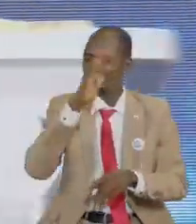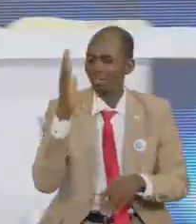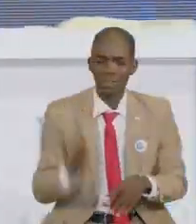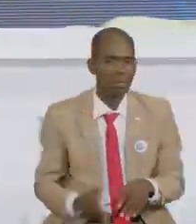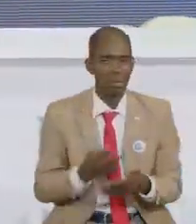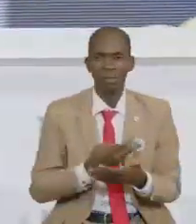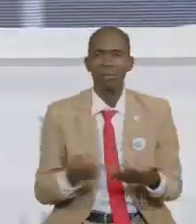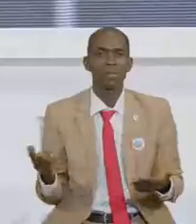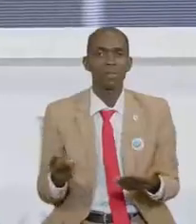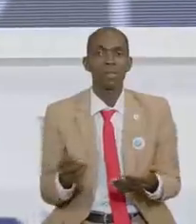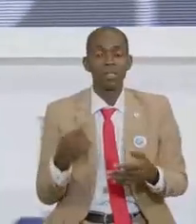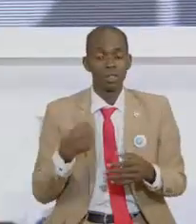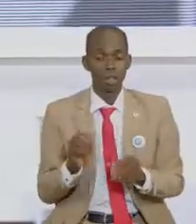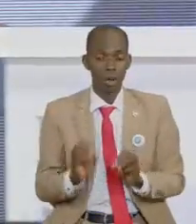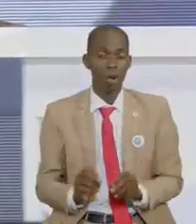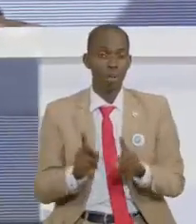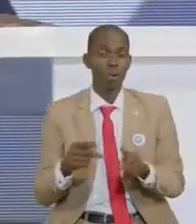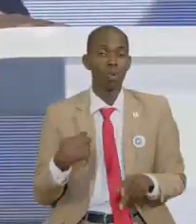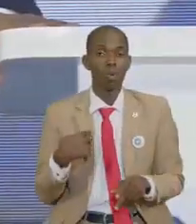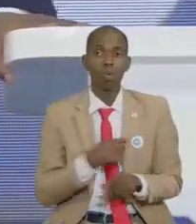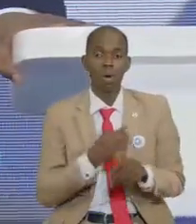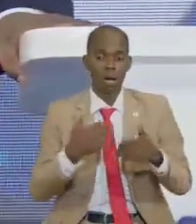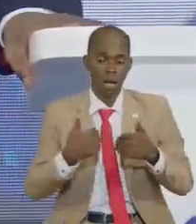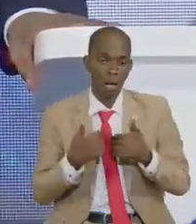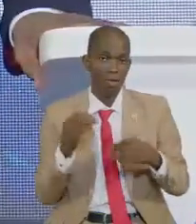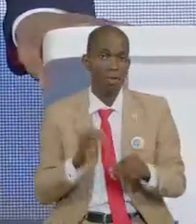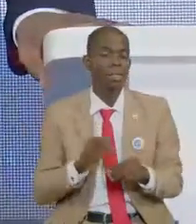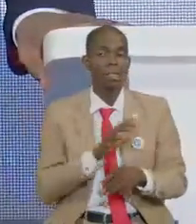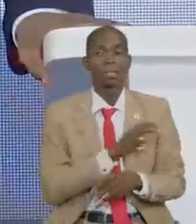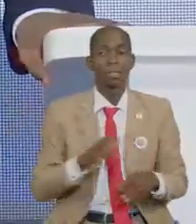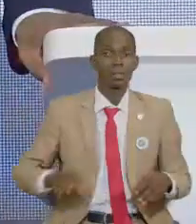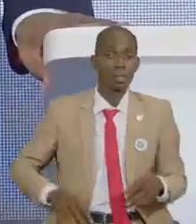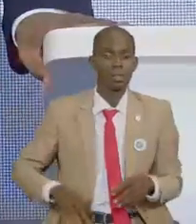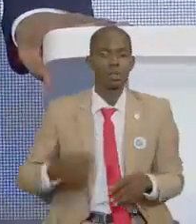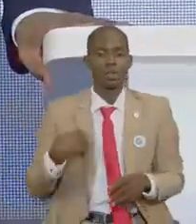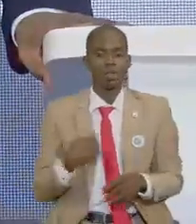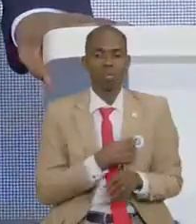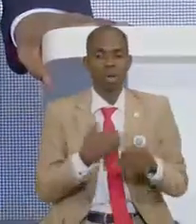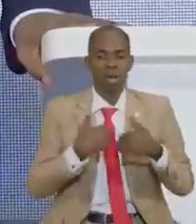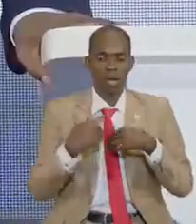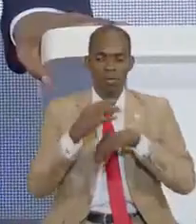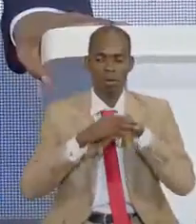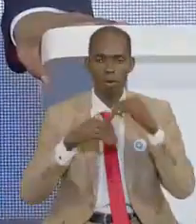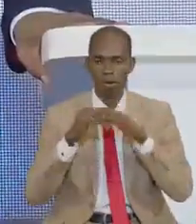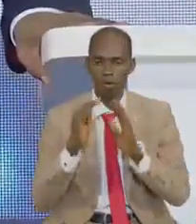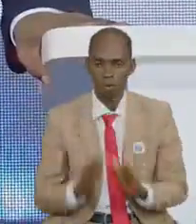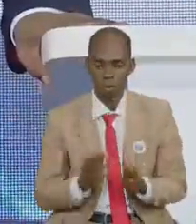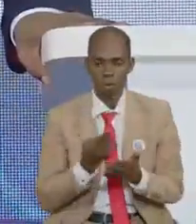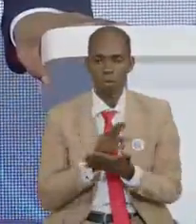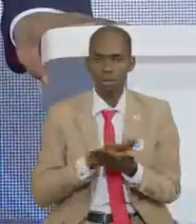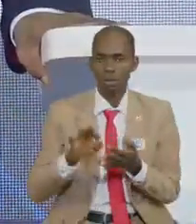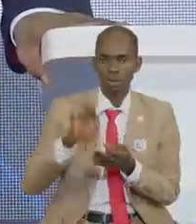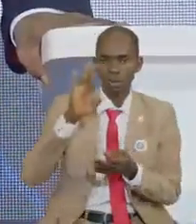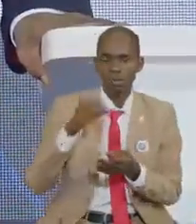The privilege we have in Christ, that we have the Comforter, we have the